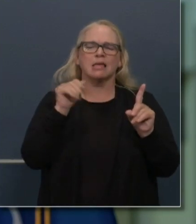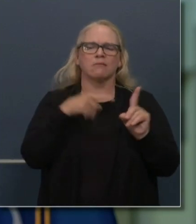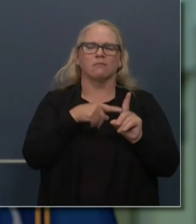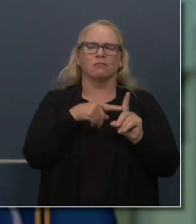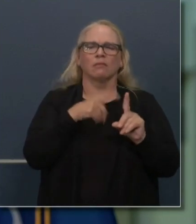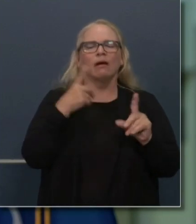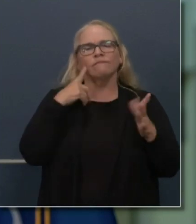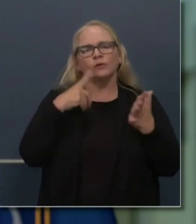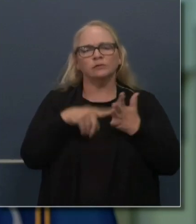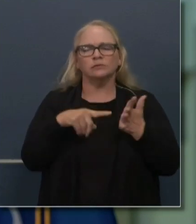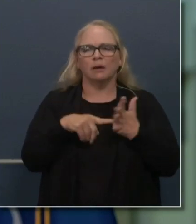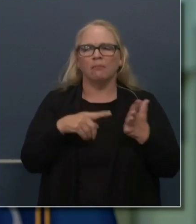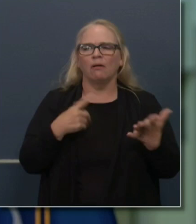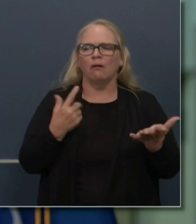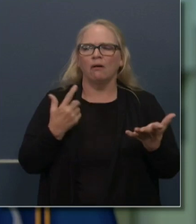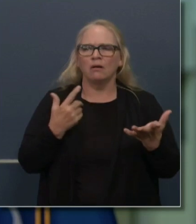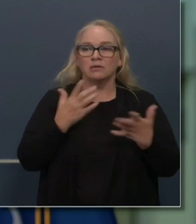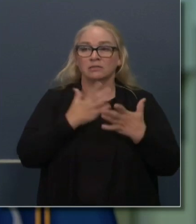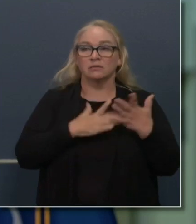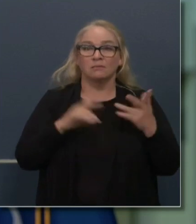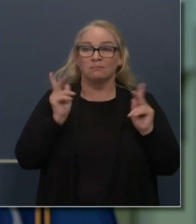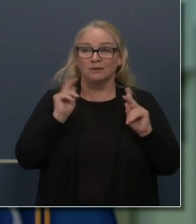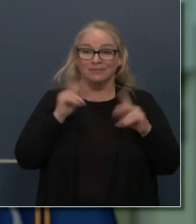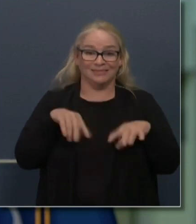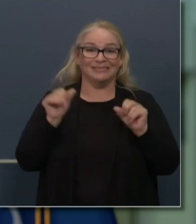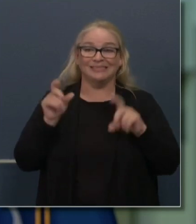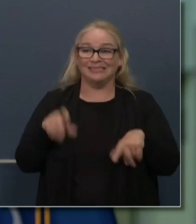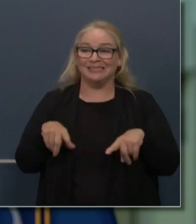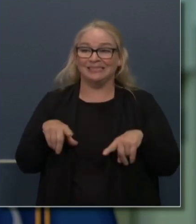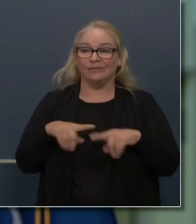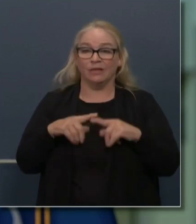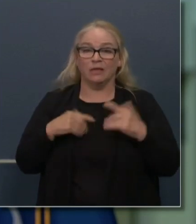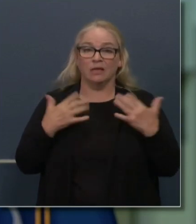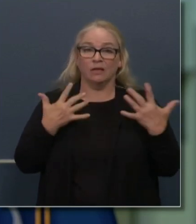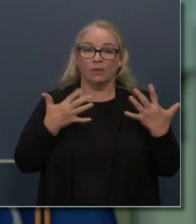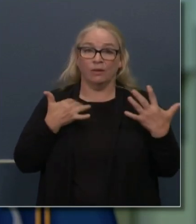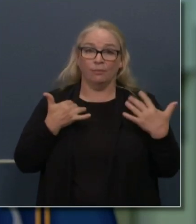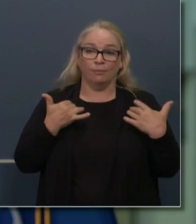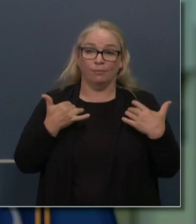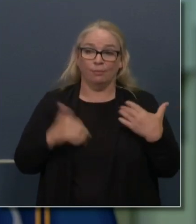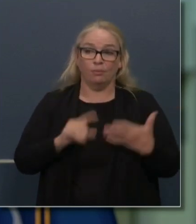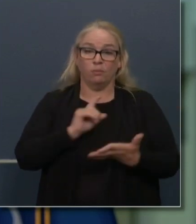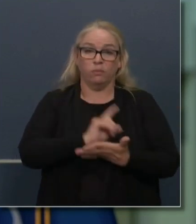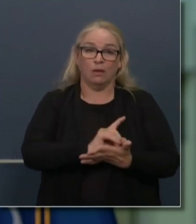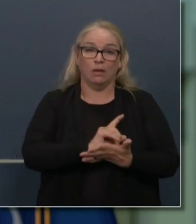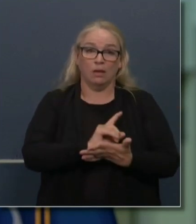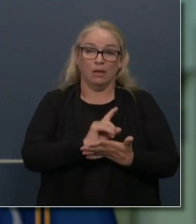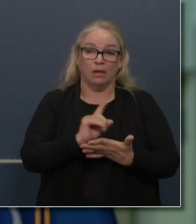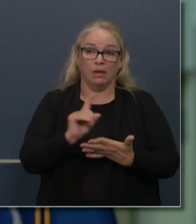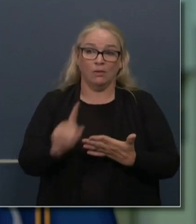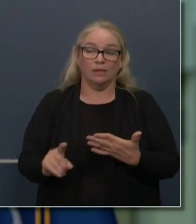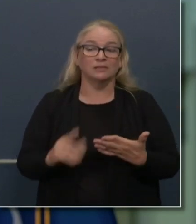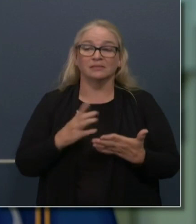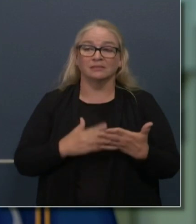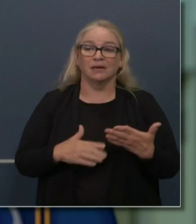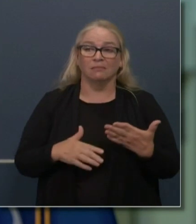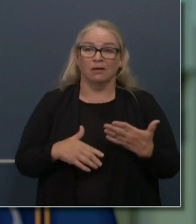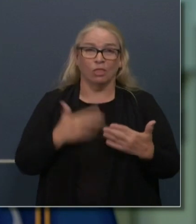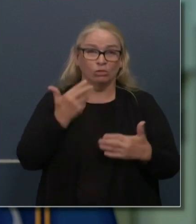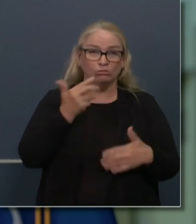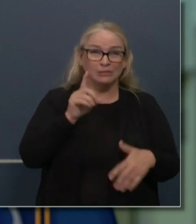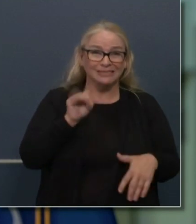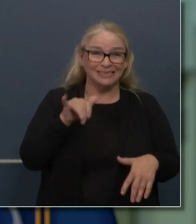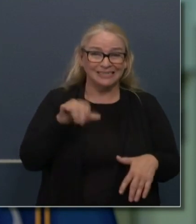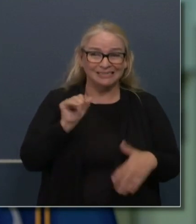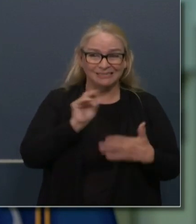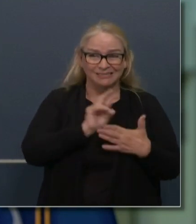Quest are saying that they're seeing an average wait time of about 7 days, but we've talked to people who've seen it maybe taking 13 days to get results. And at